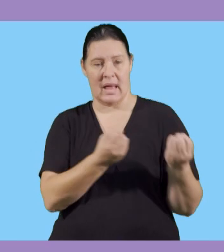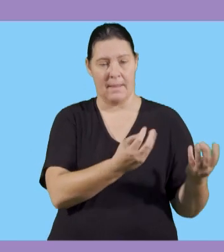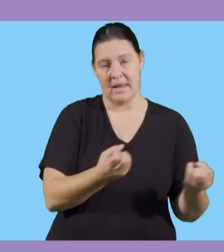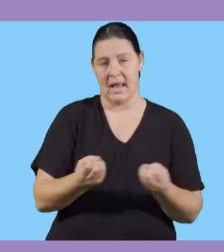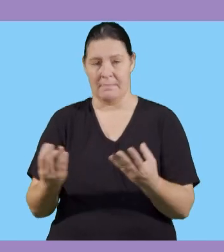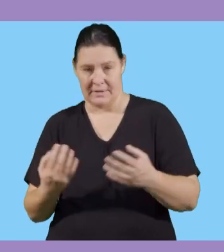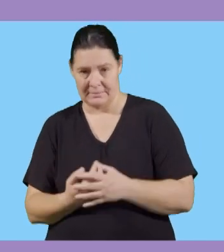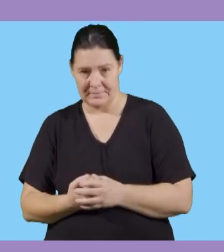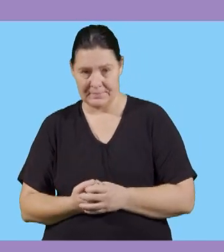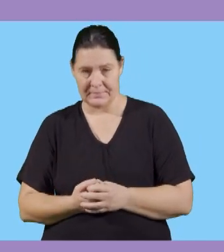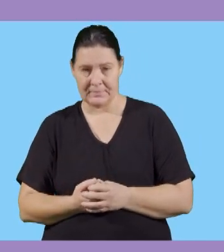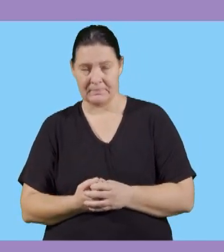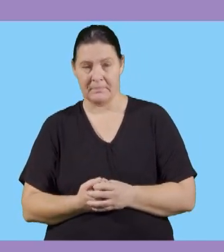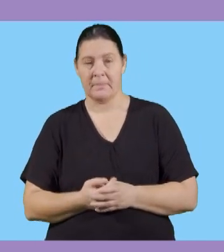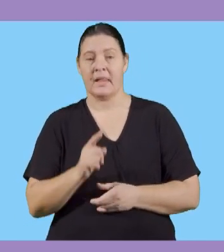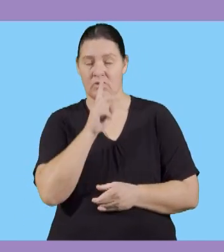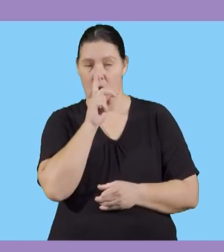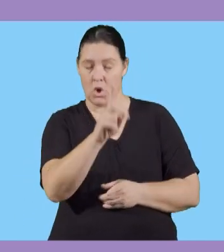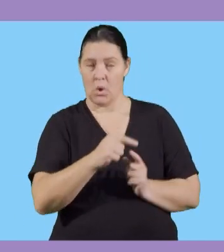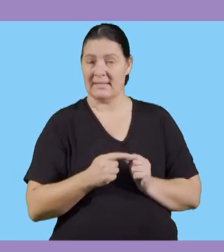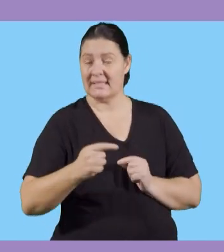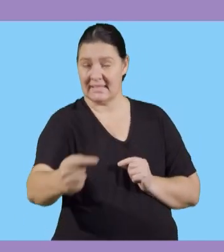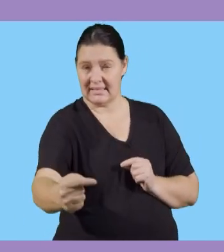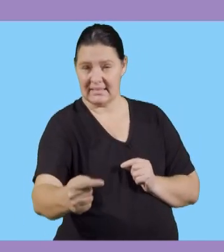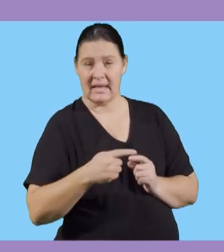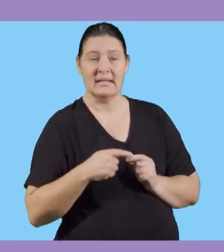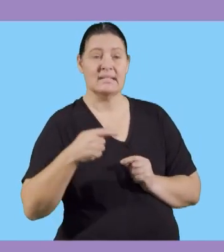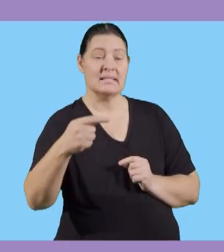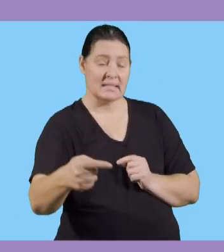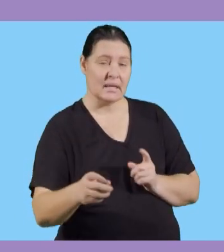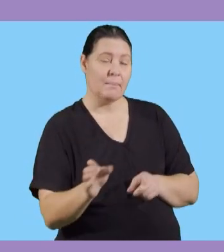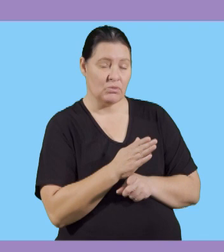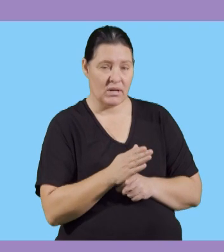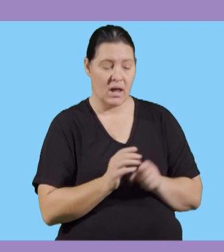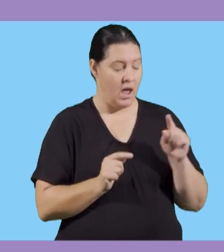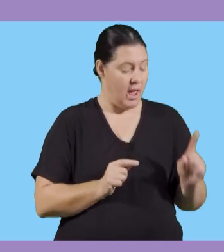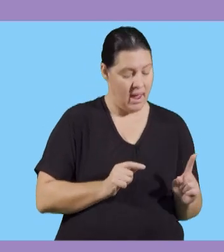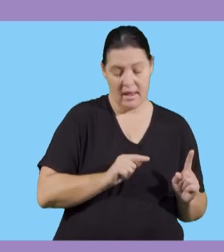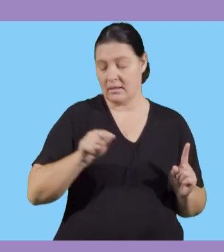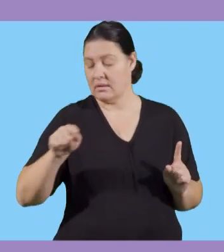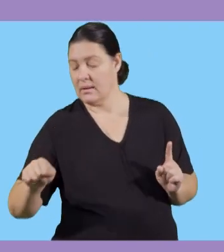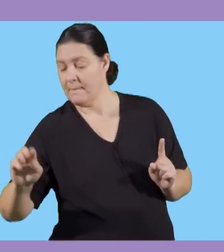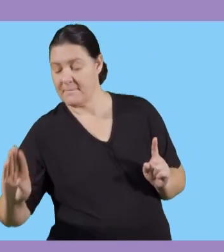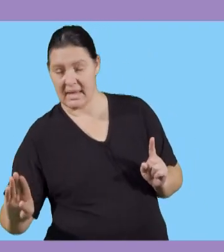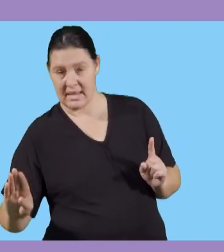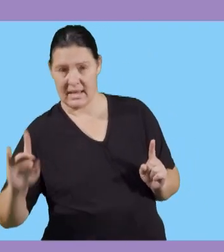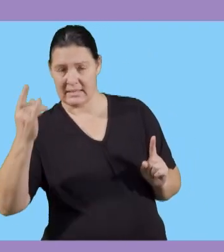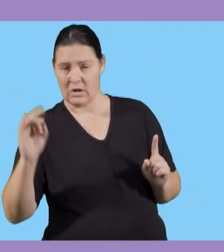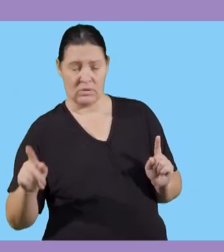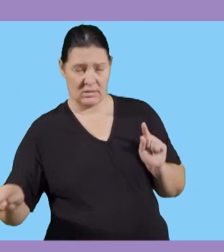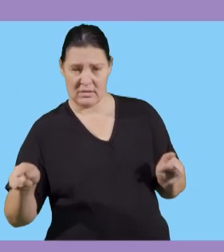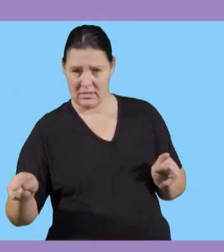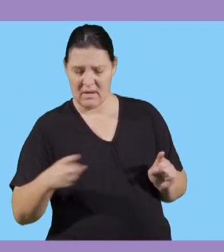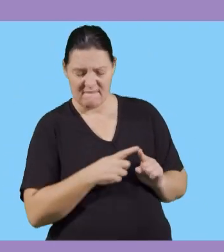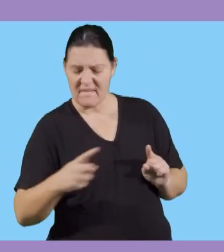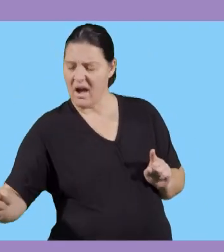quantities. So now we are going to be looking at distance. And remember, distance is the length between 2 points, from town A to town B, for